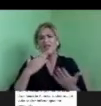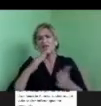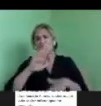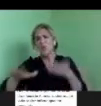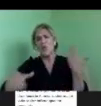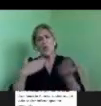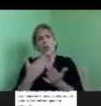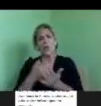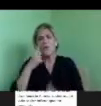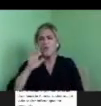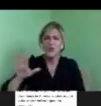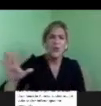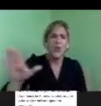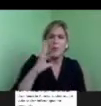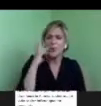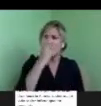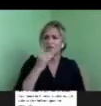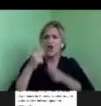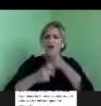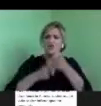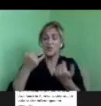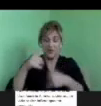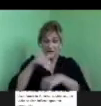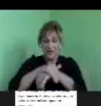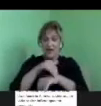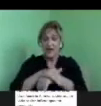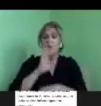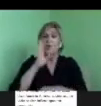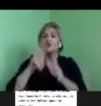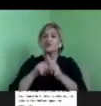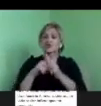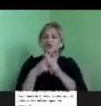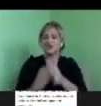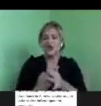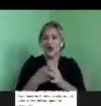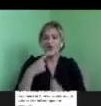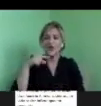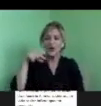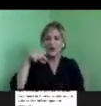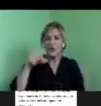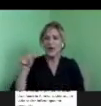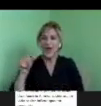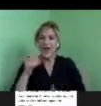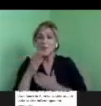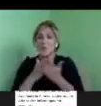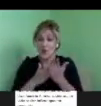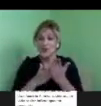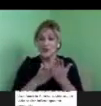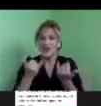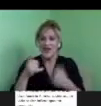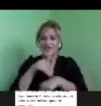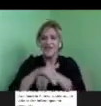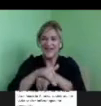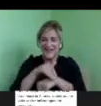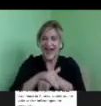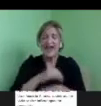beautiful contributions for the evening and we're going to start the Q&A portion of the night. And